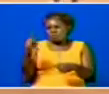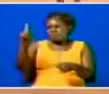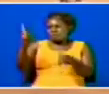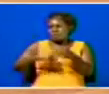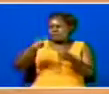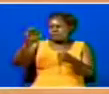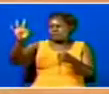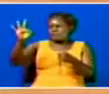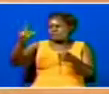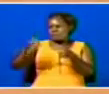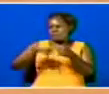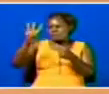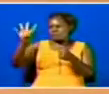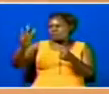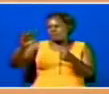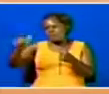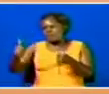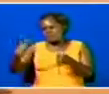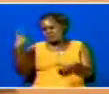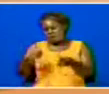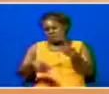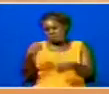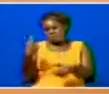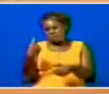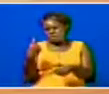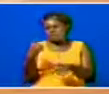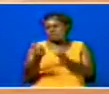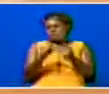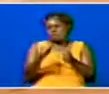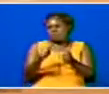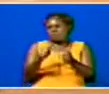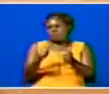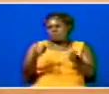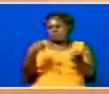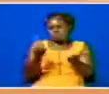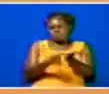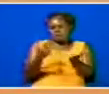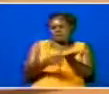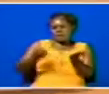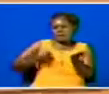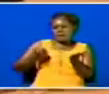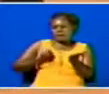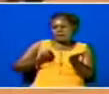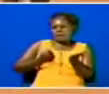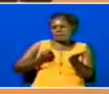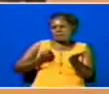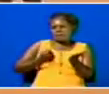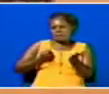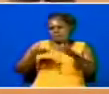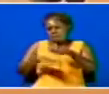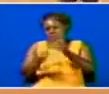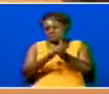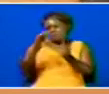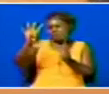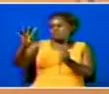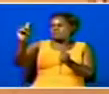6-3 and 6-4. Alicia Owegi also emerged victorious in a match against Uganda's Lia Kai Mosimani. In the doubles under-14